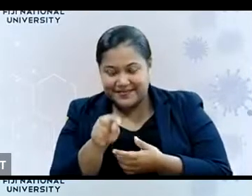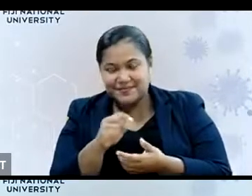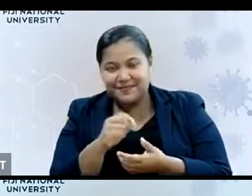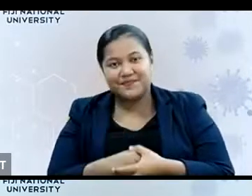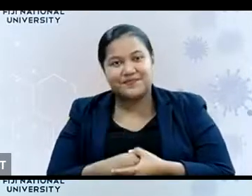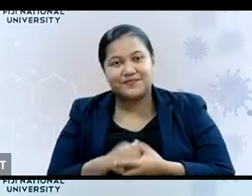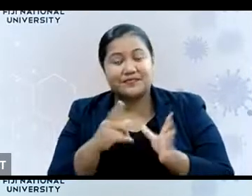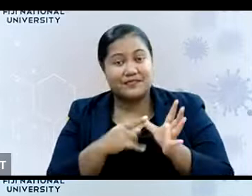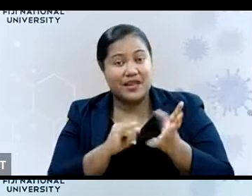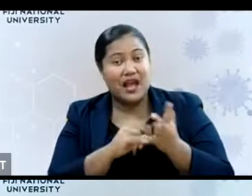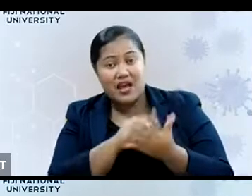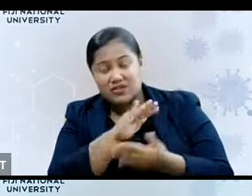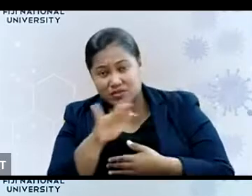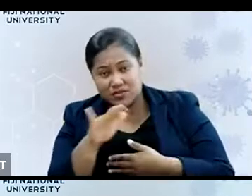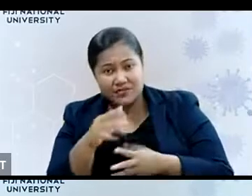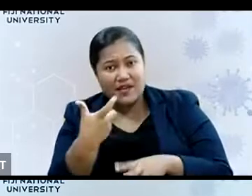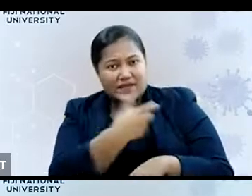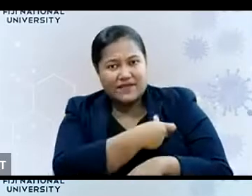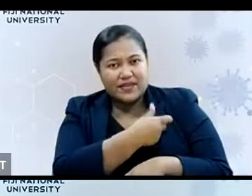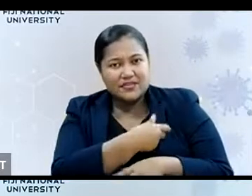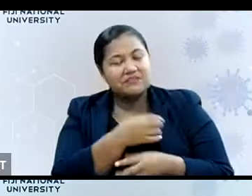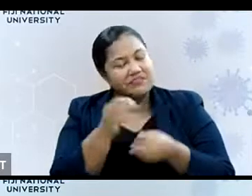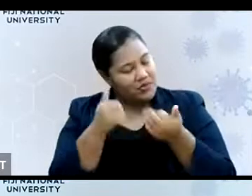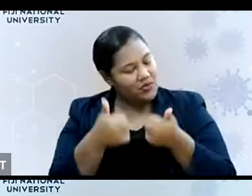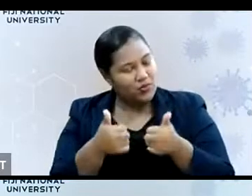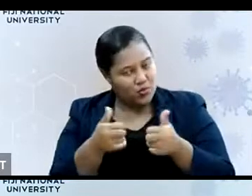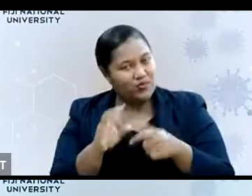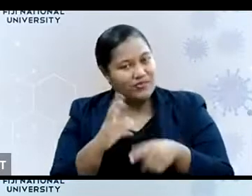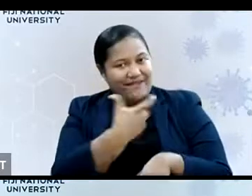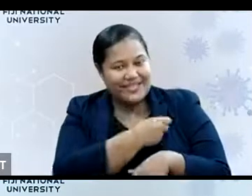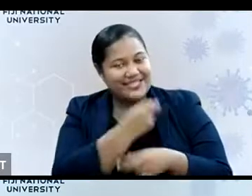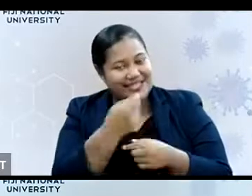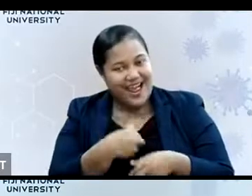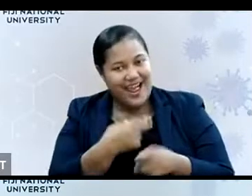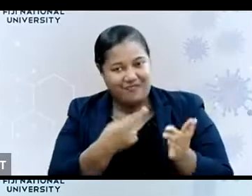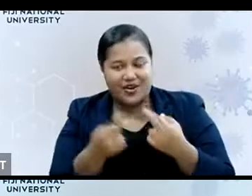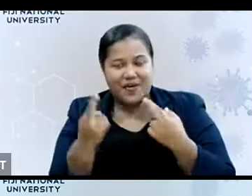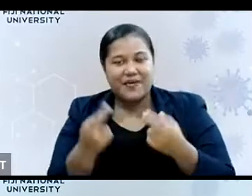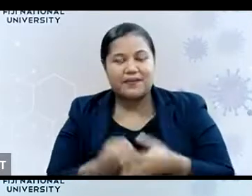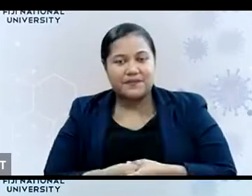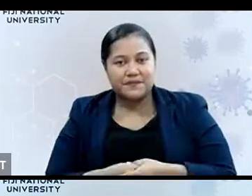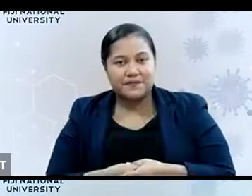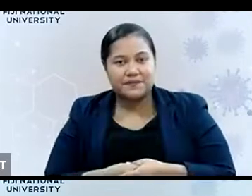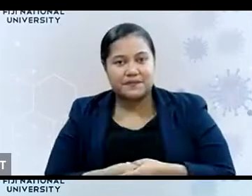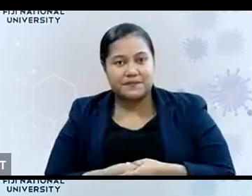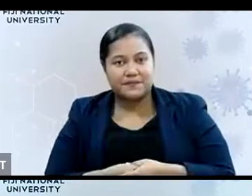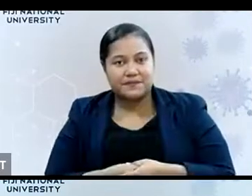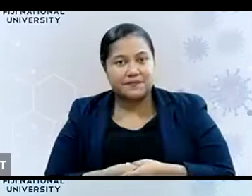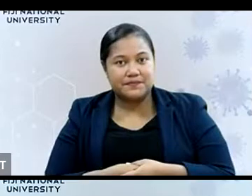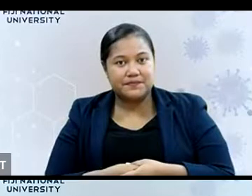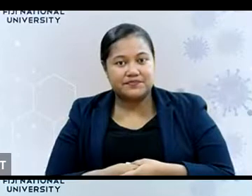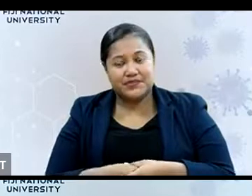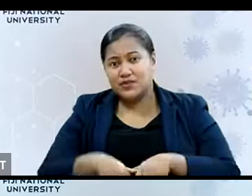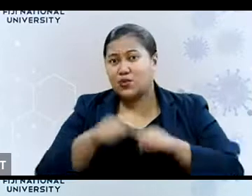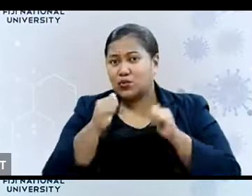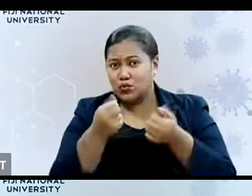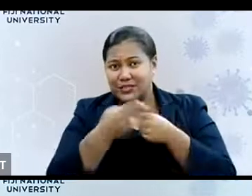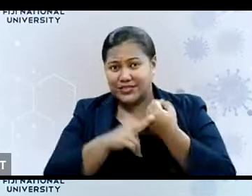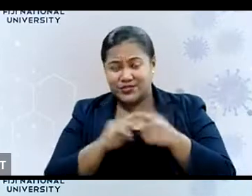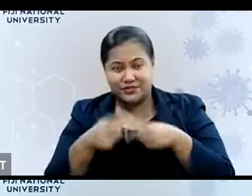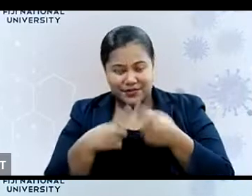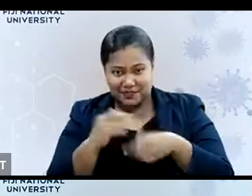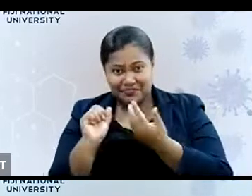the AstraZeneca vaccine is performing very, very well. And the good news about safety, I